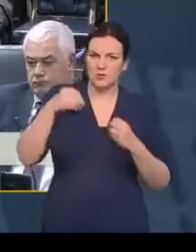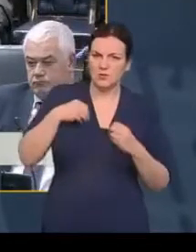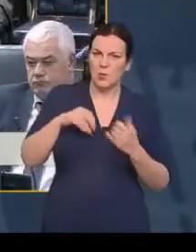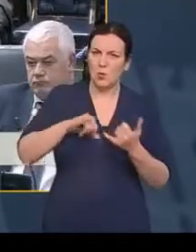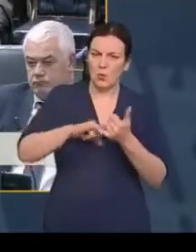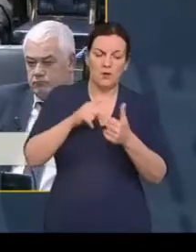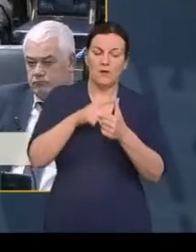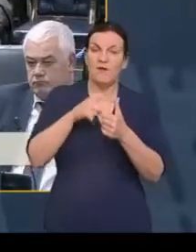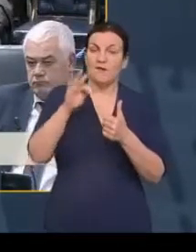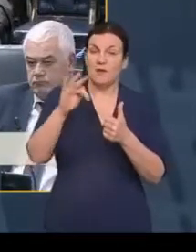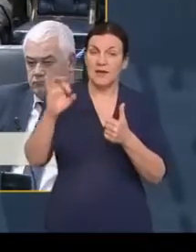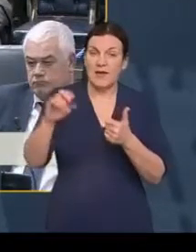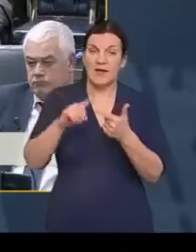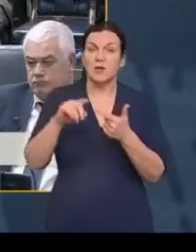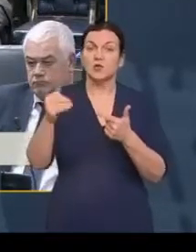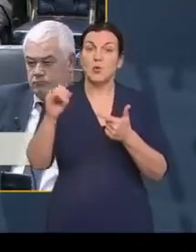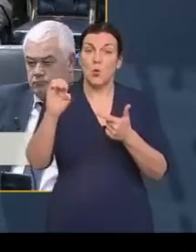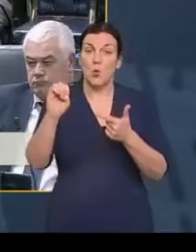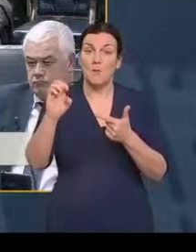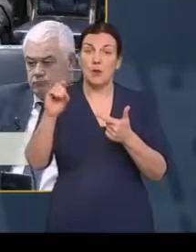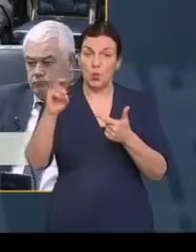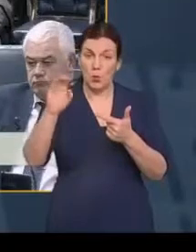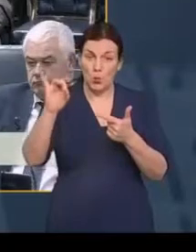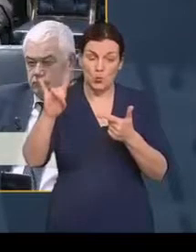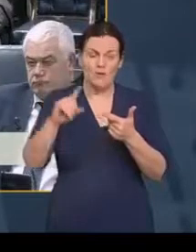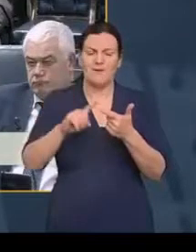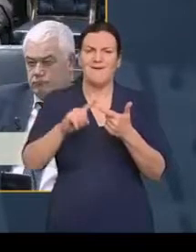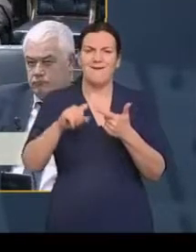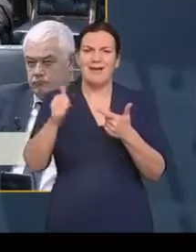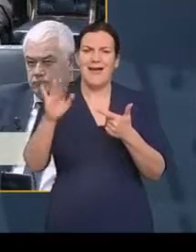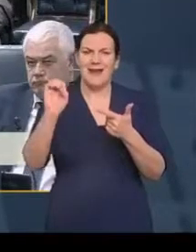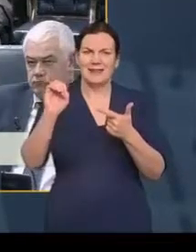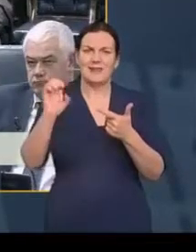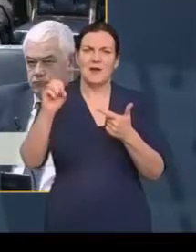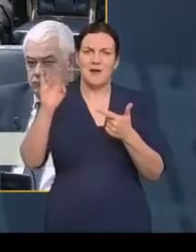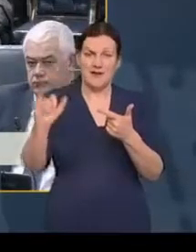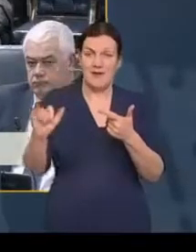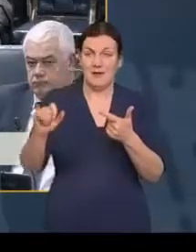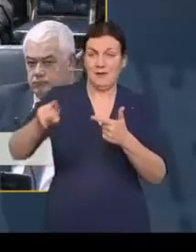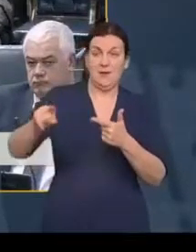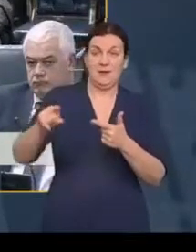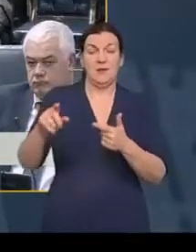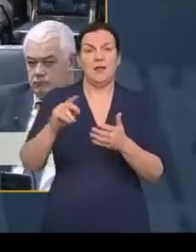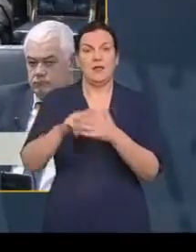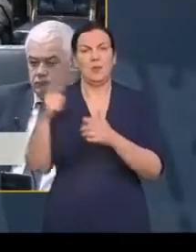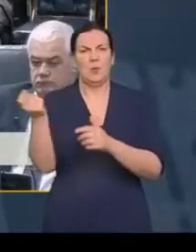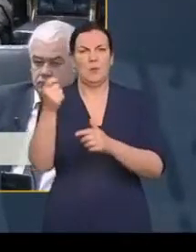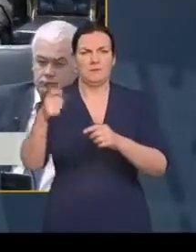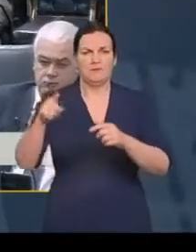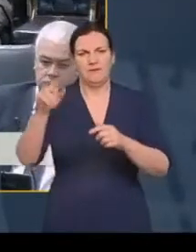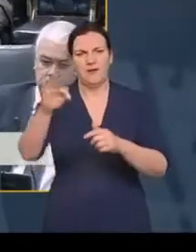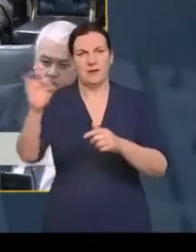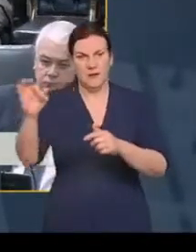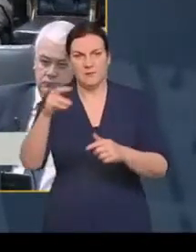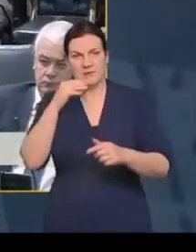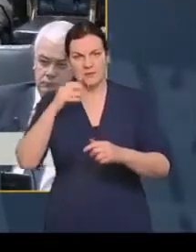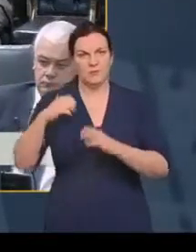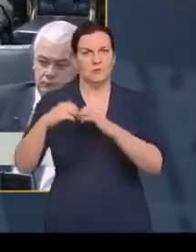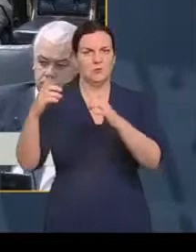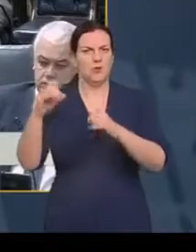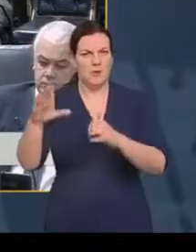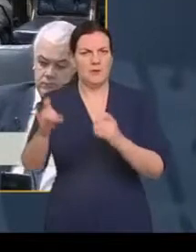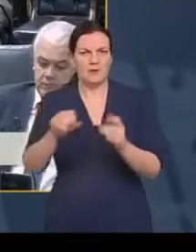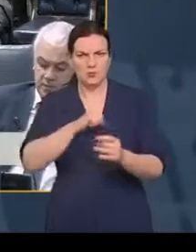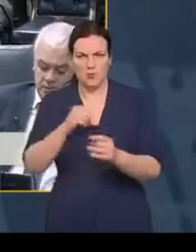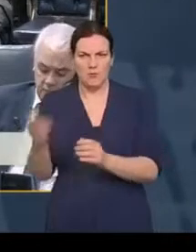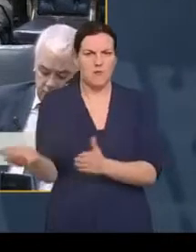acknowledge the work of Fine Gael and Joe McHugh and Alice Carney in the Whip's office on the Dáil side to ensure that this bill got